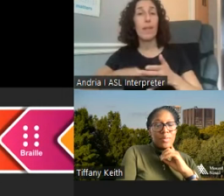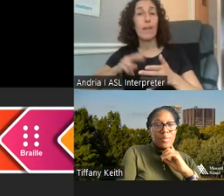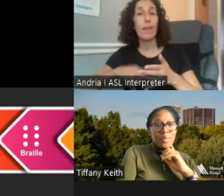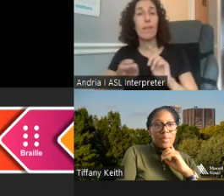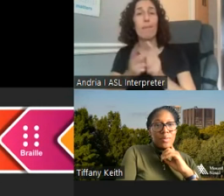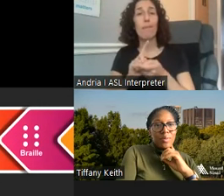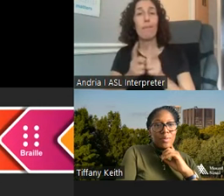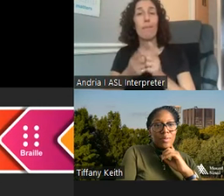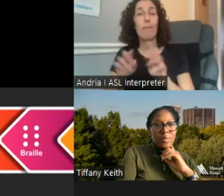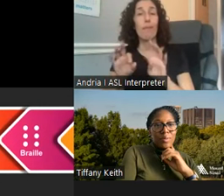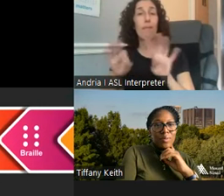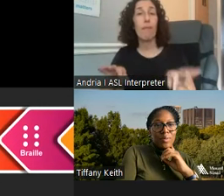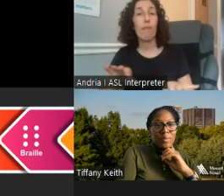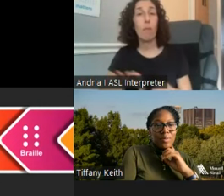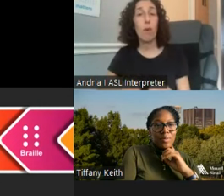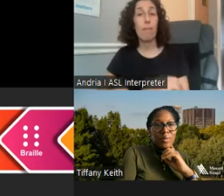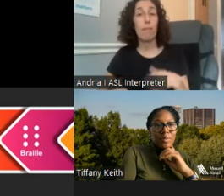Next slide.